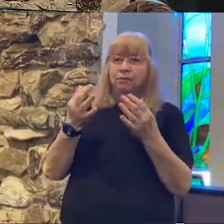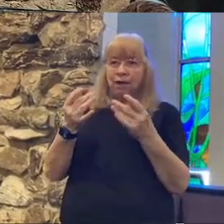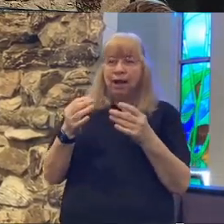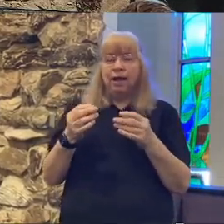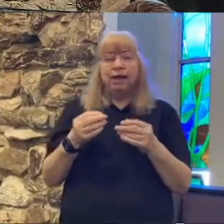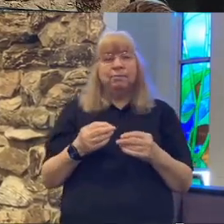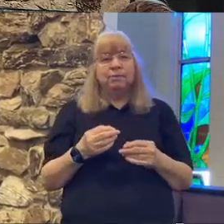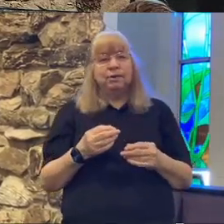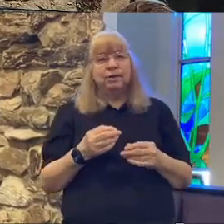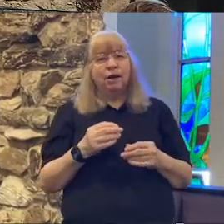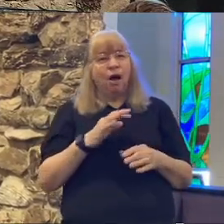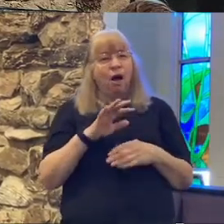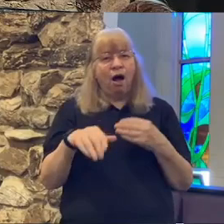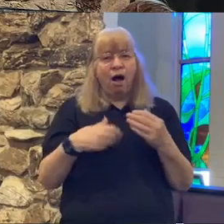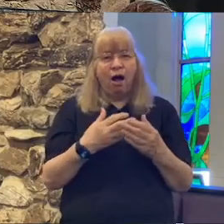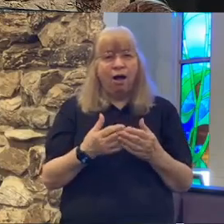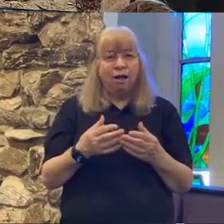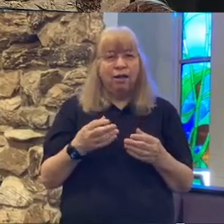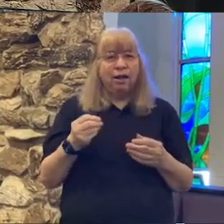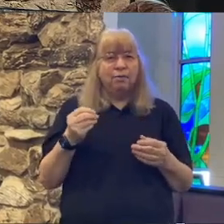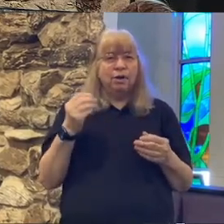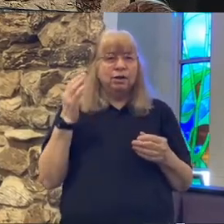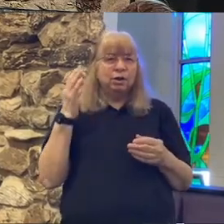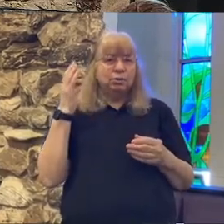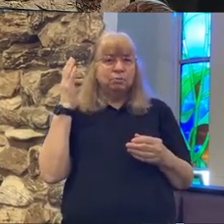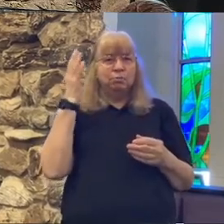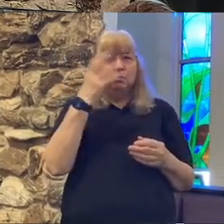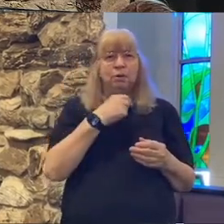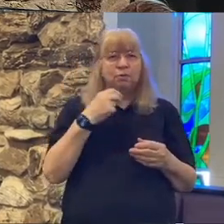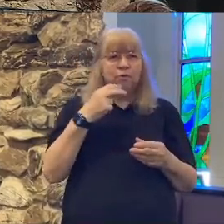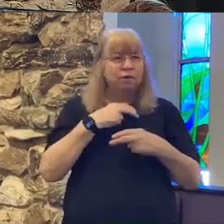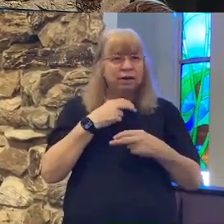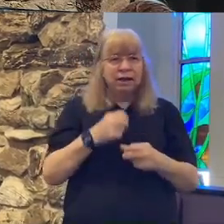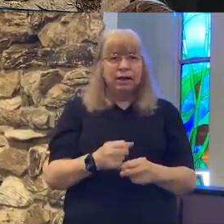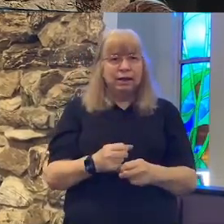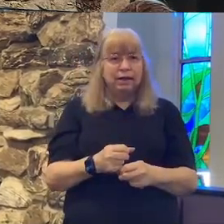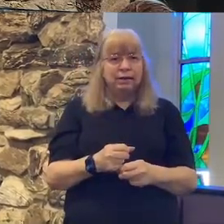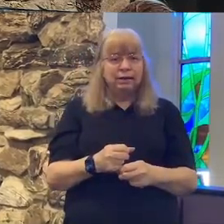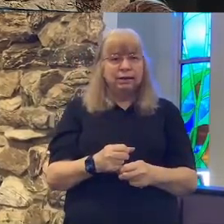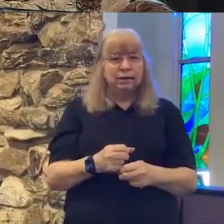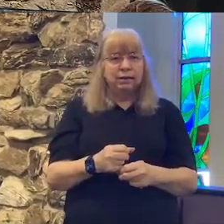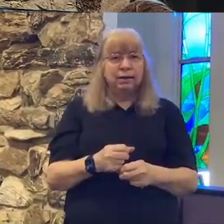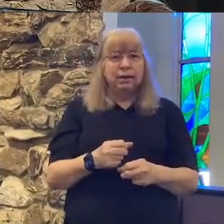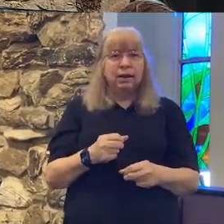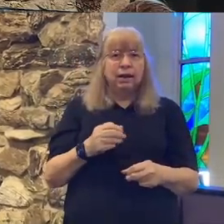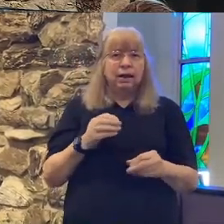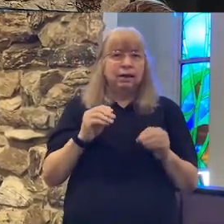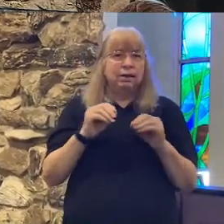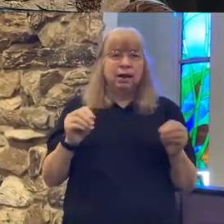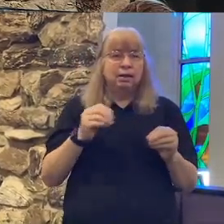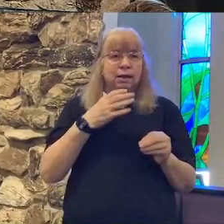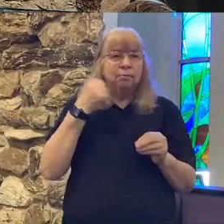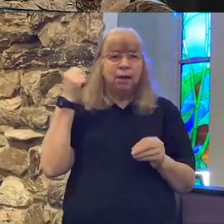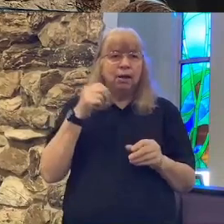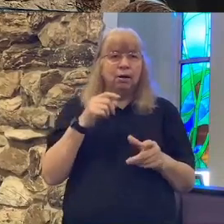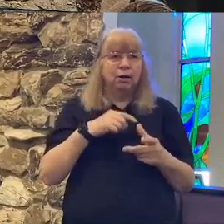burning, and it was just healing, right? Nothing better than a campfire.